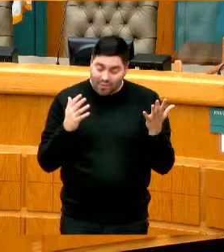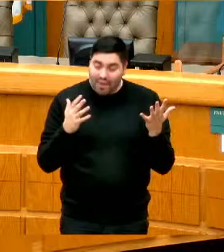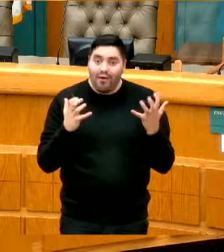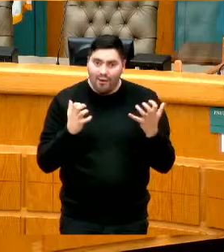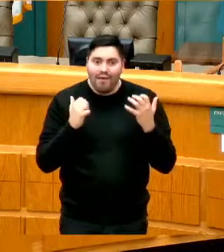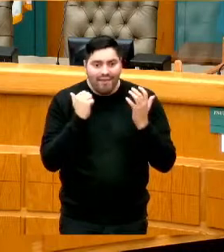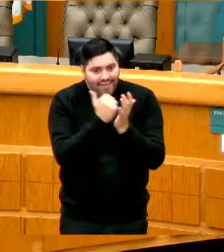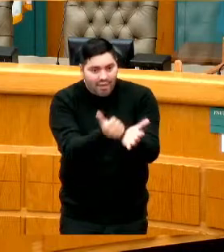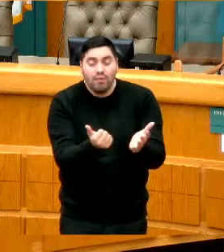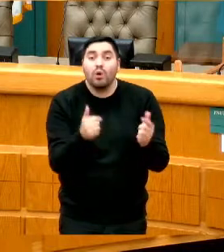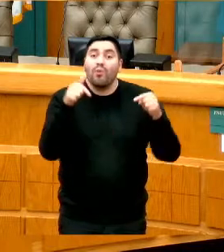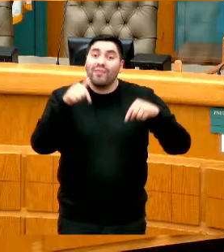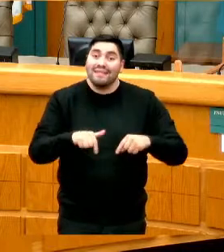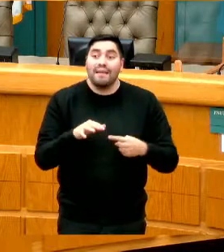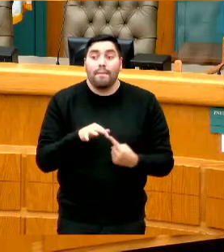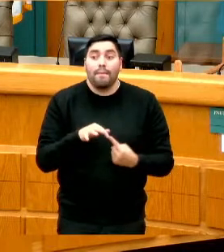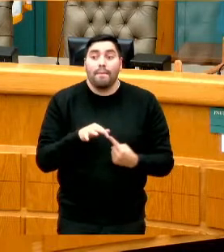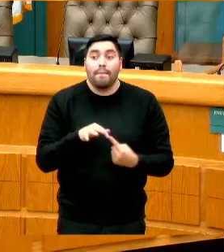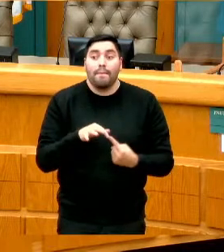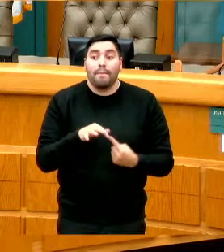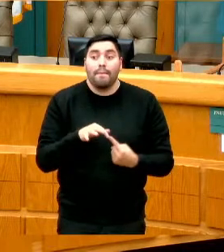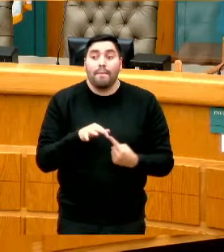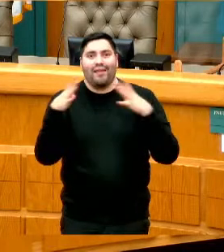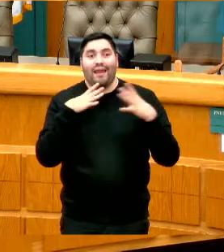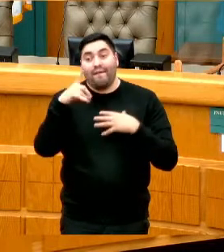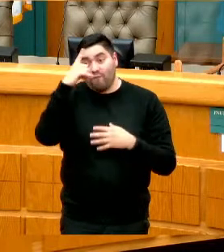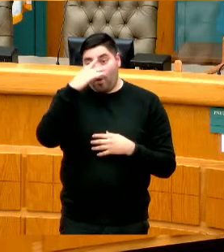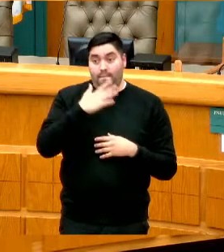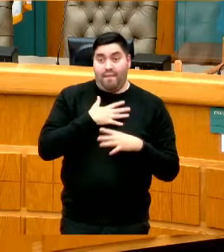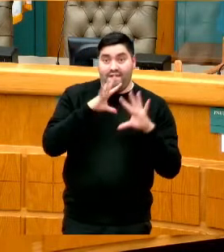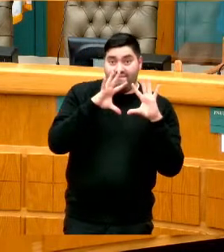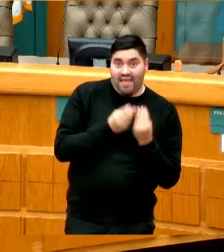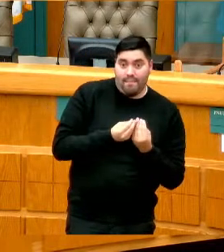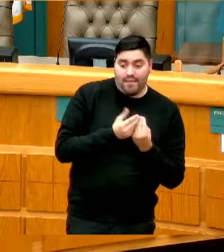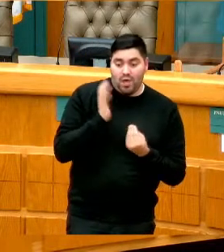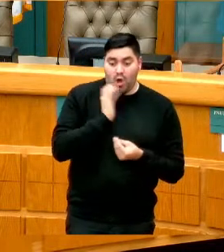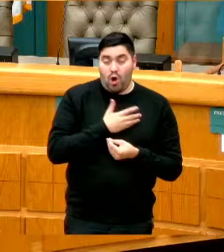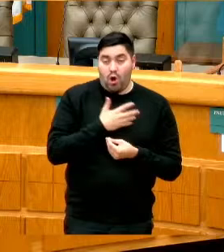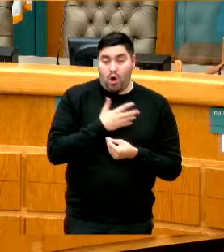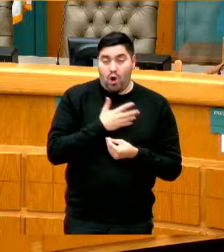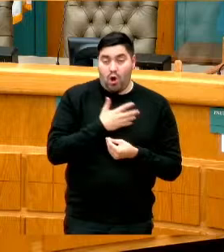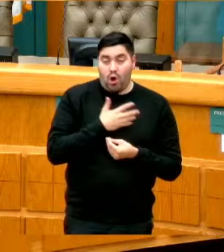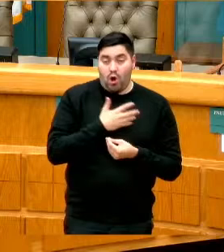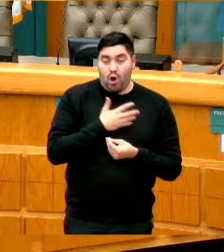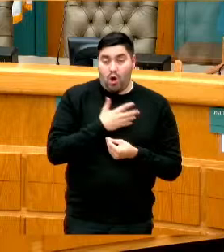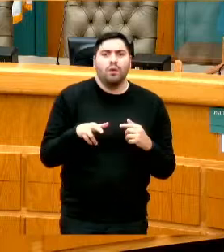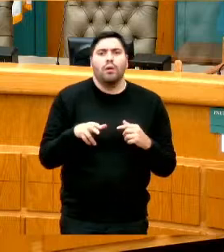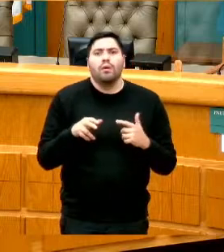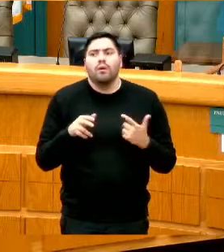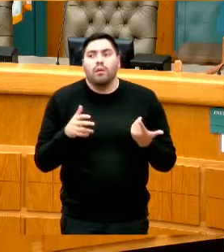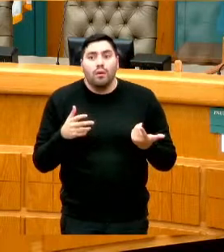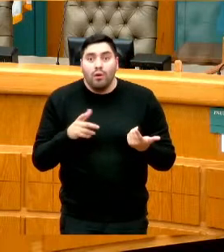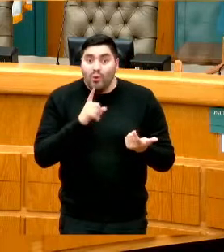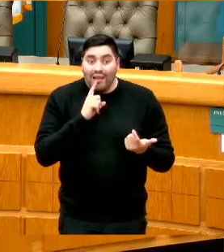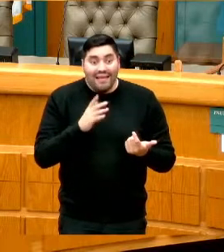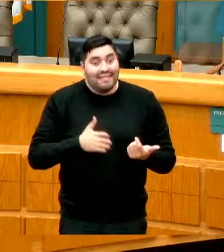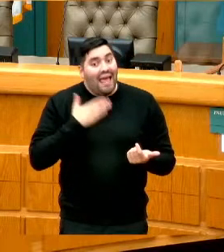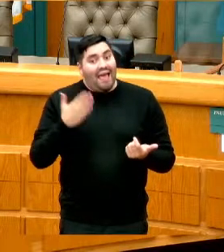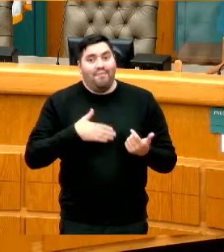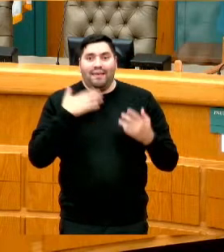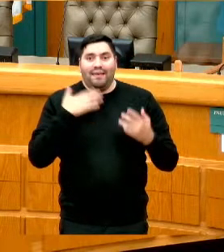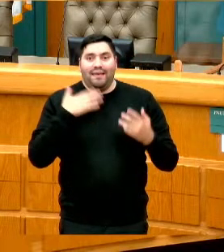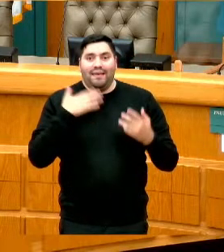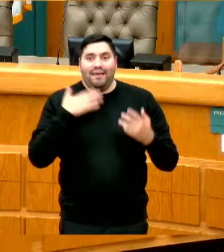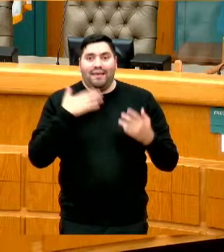on this very special holiday, for my family and for our religion, is a very happy Easter